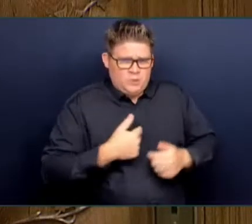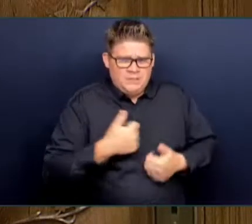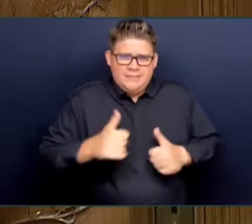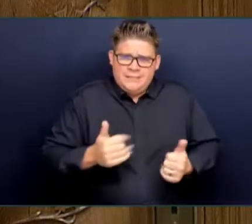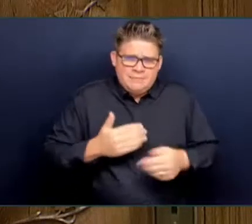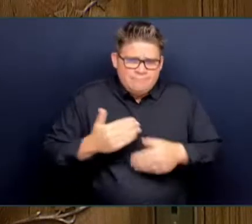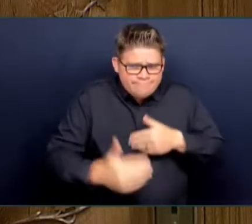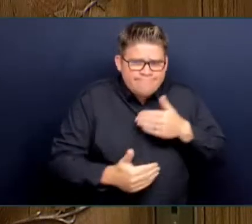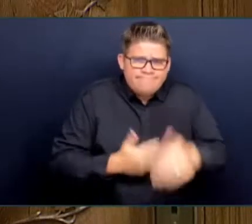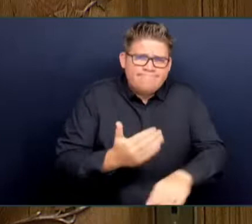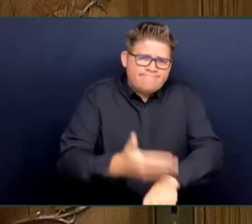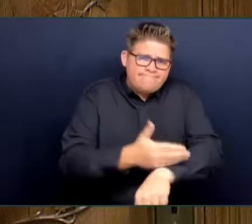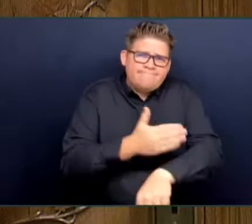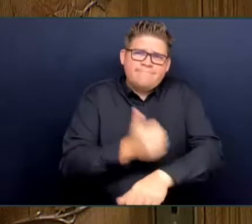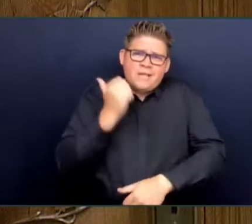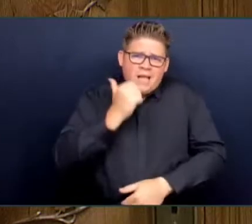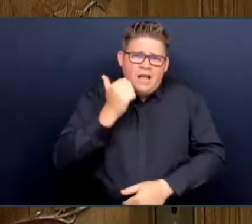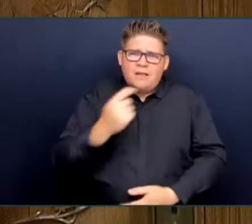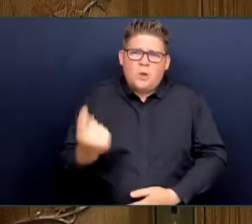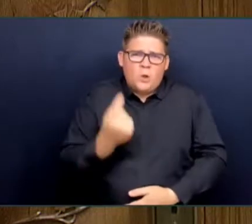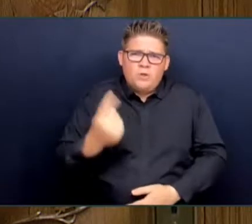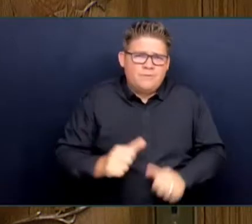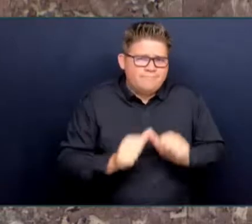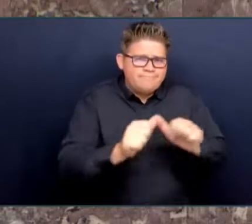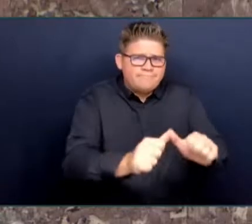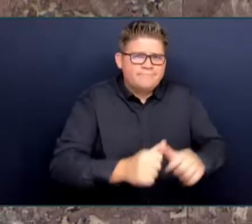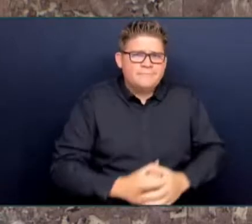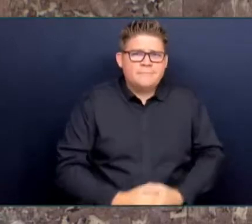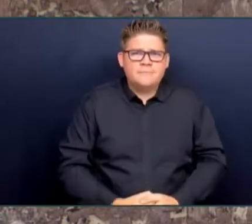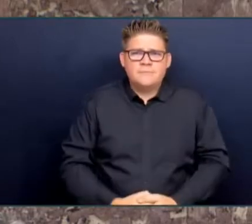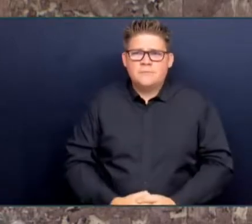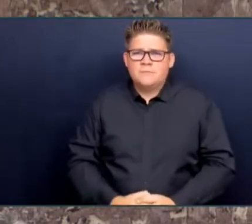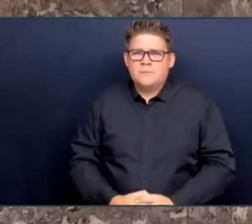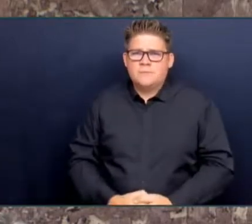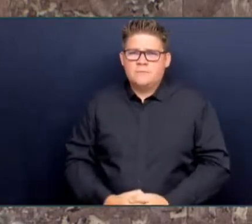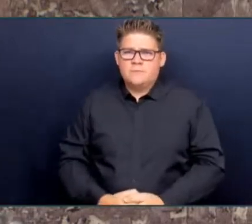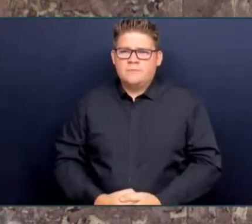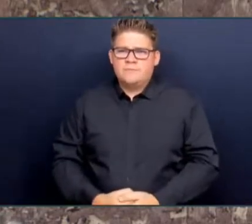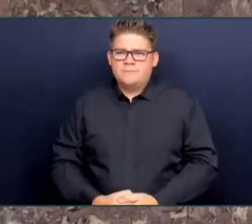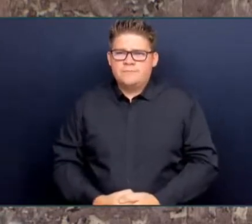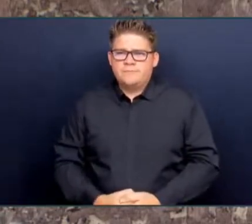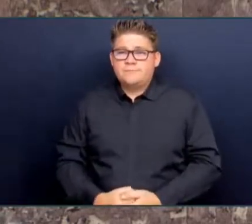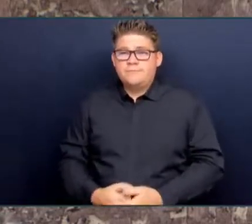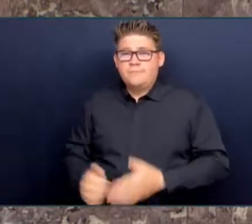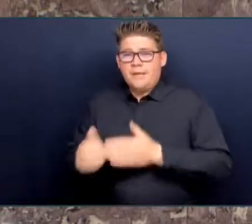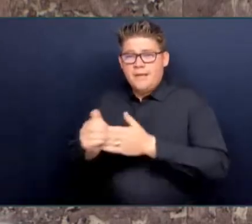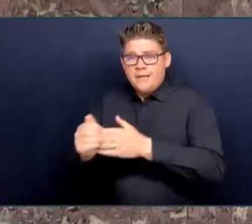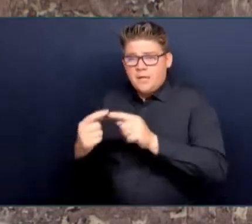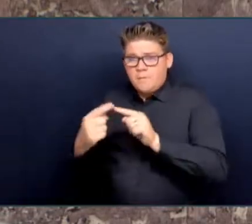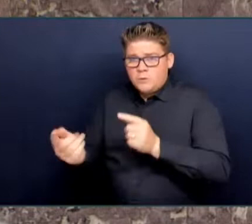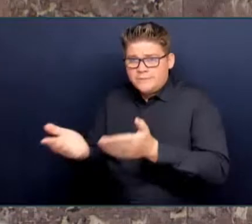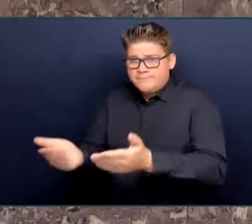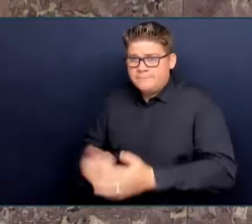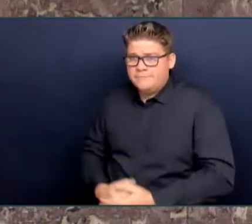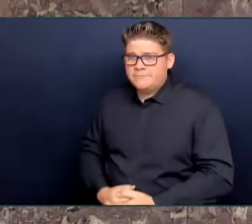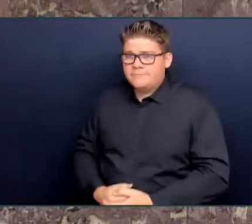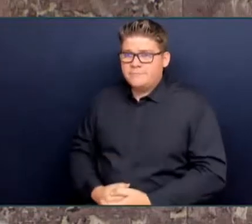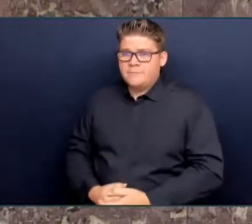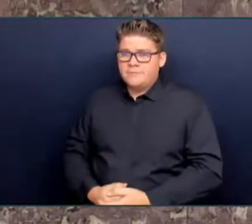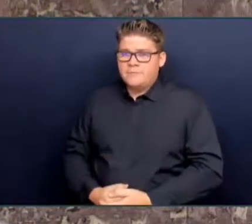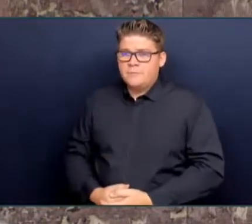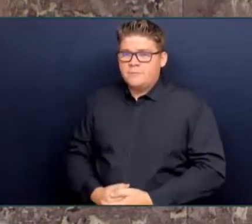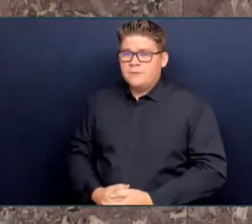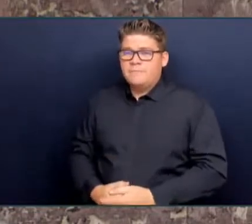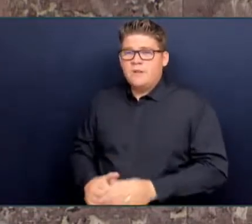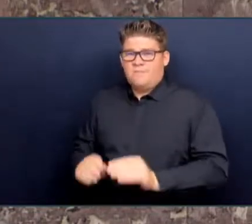Opposition House Leader, supplemental. Thank you, Mr. Speaker. We'll talk about a health minister that's completely out of touch with British Columbians when it comes to the delivery of health care. 1 in